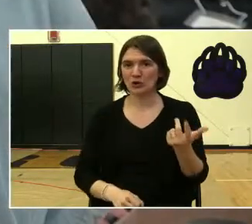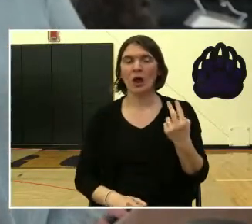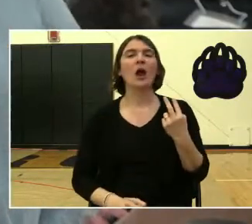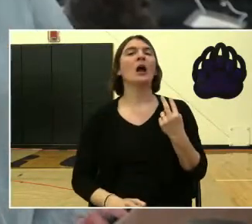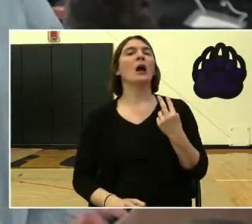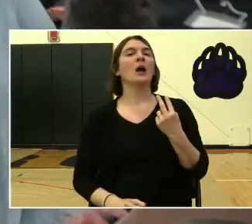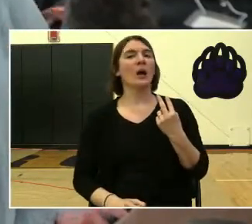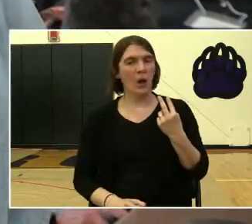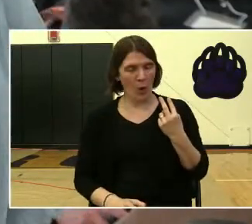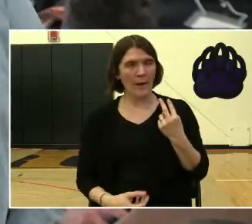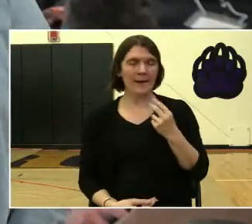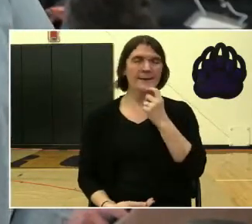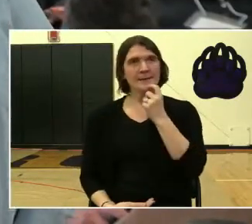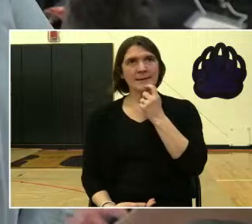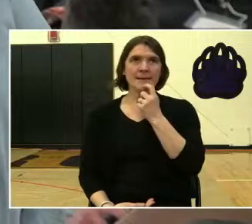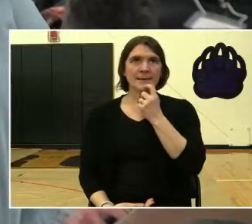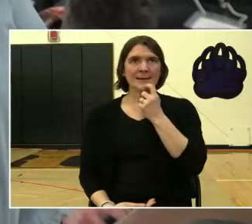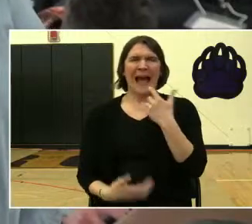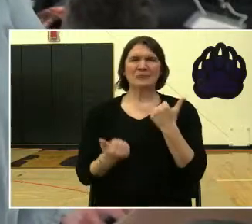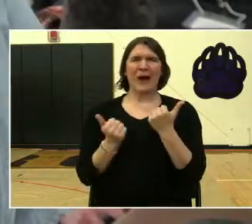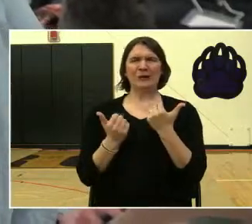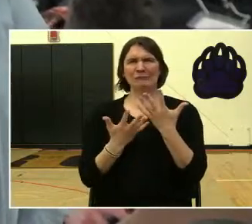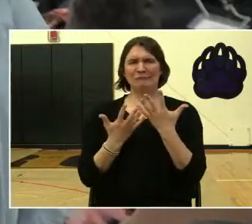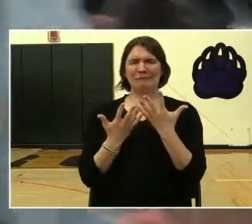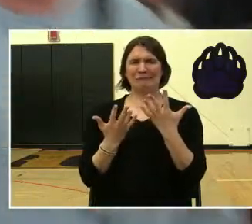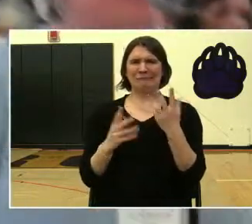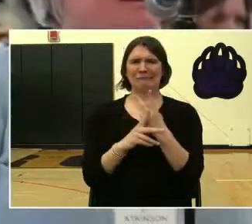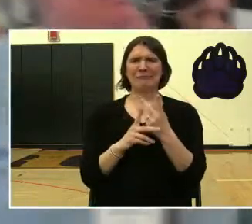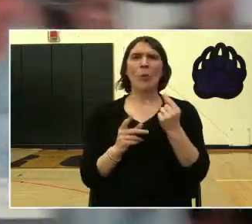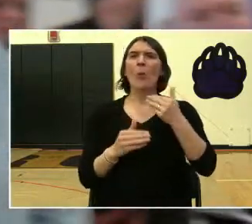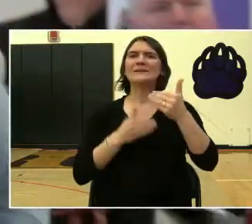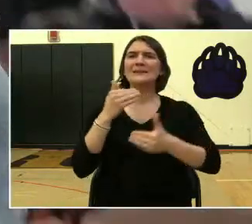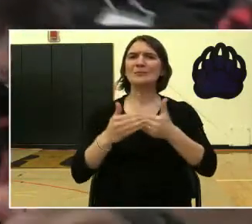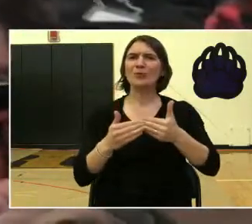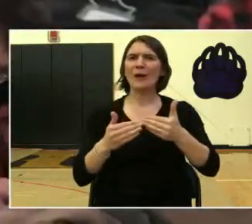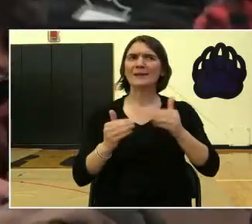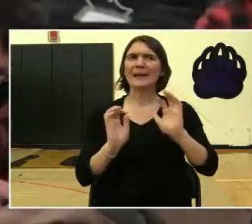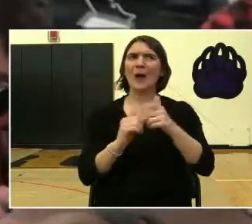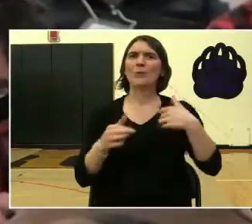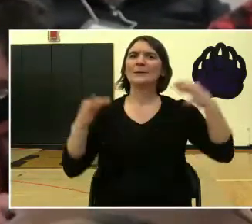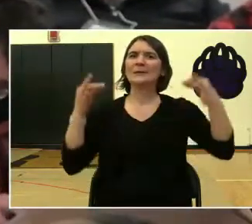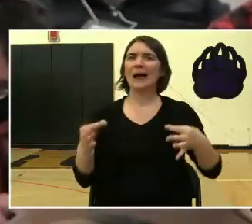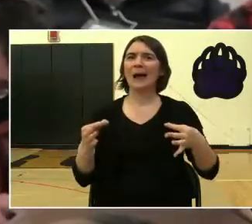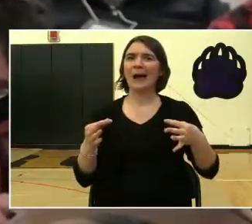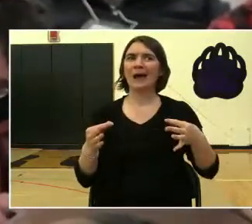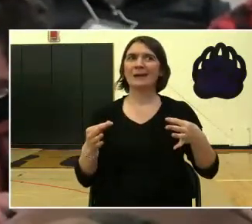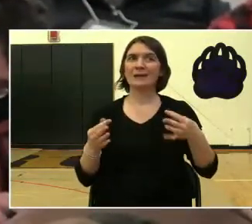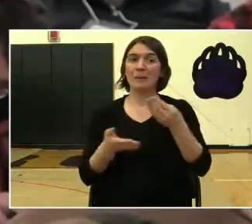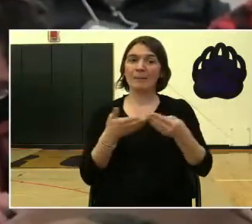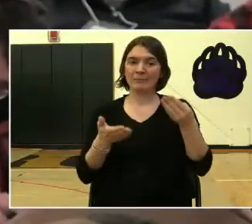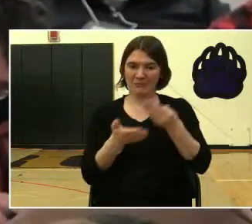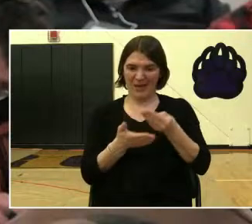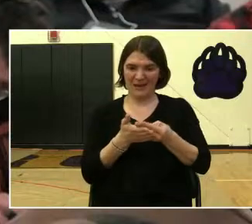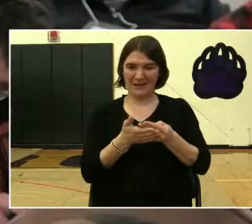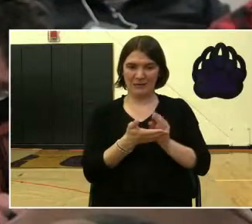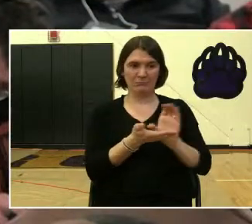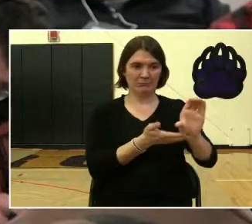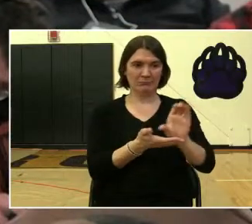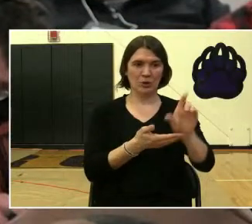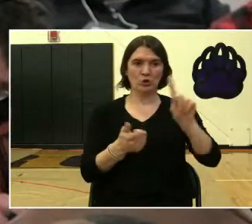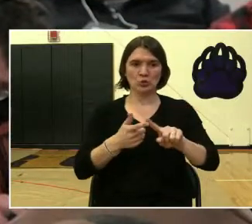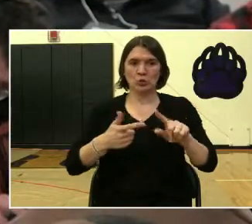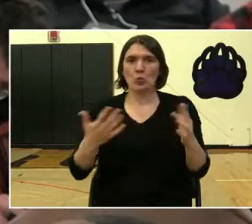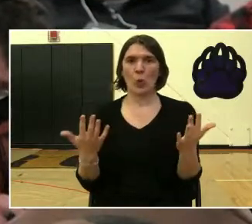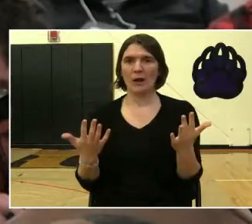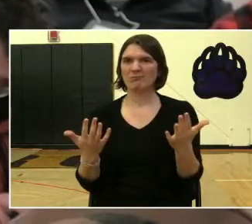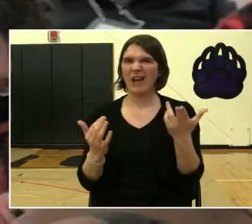think you know what I'm trying to tease out here is the process to decide what dollars get spent on what